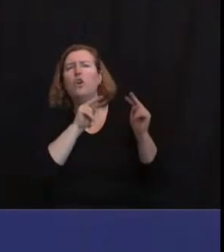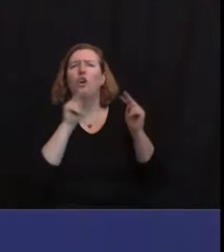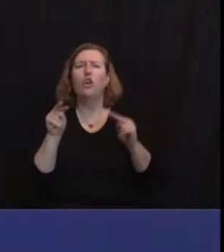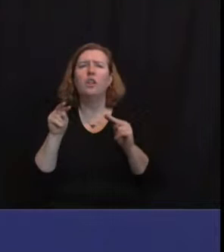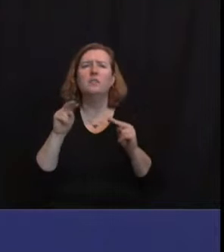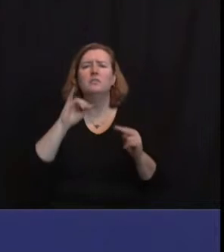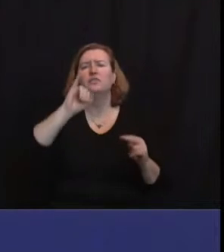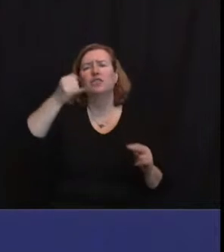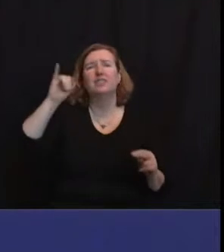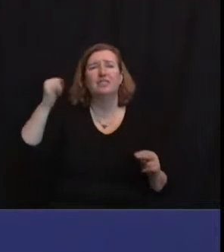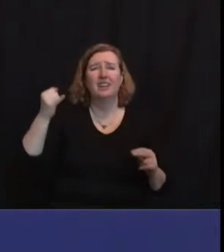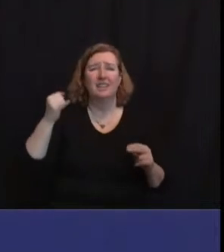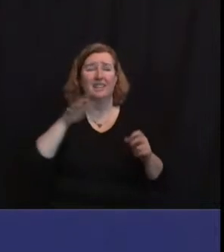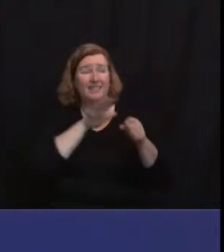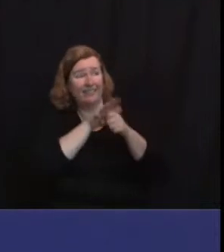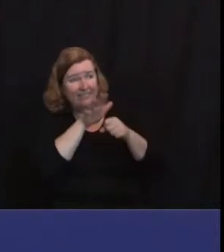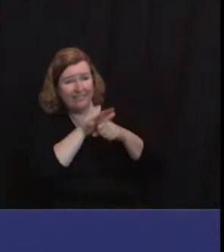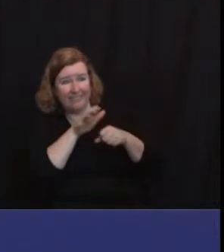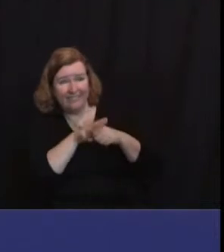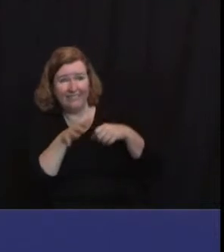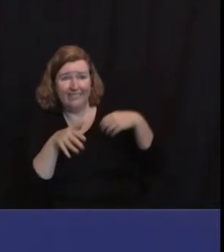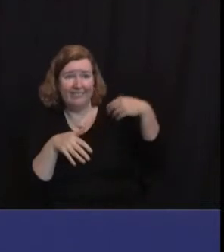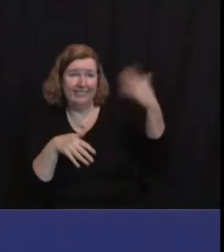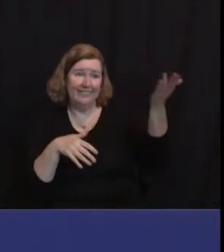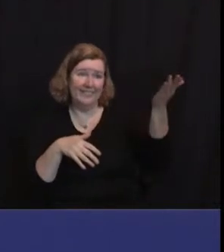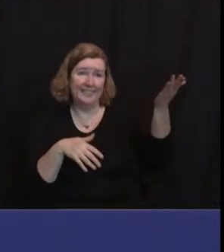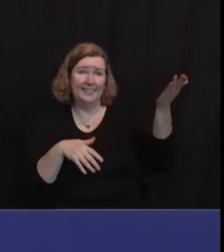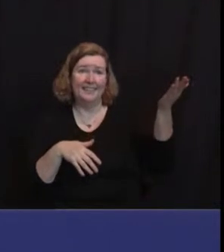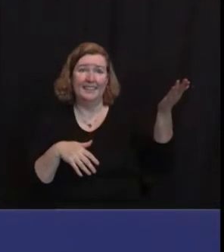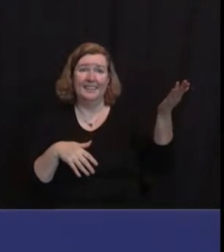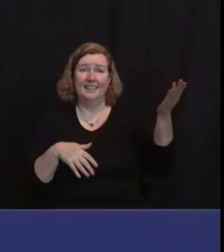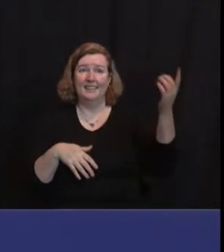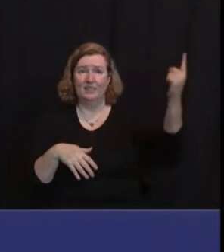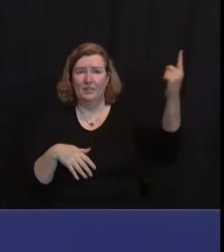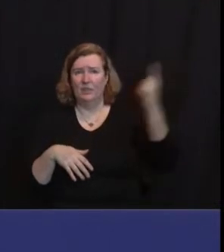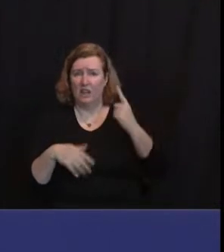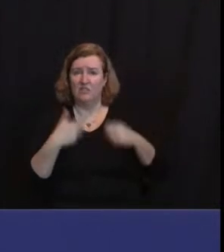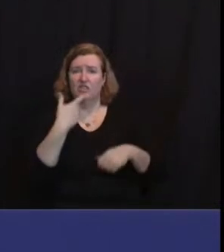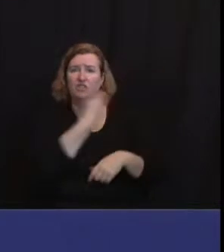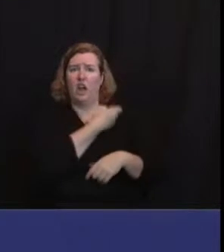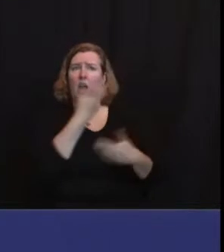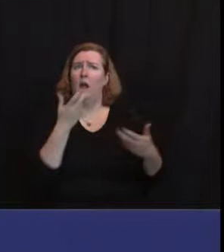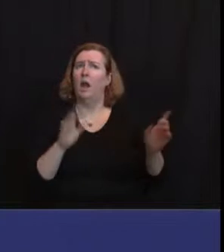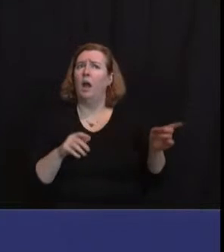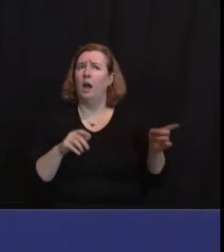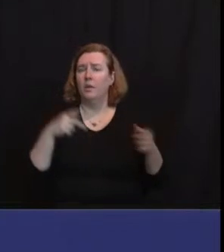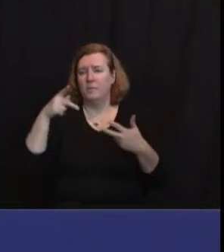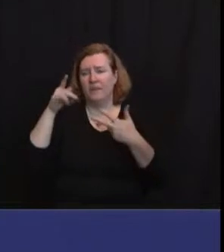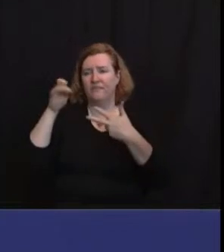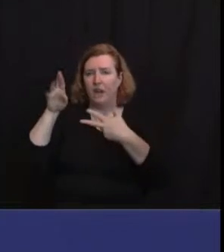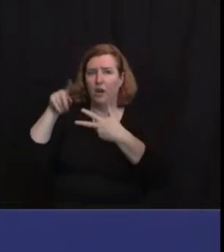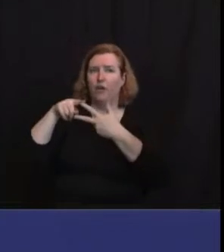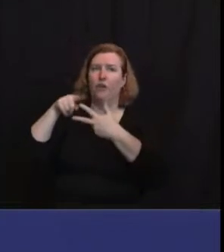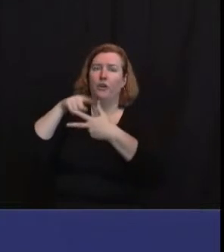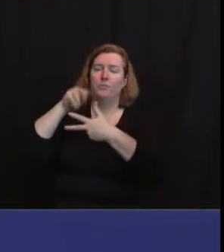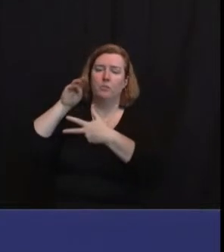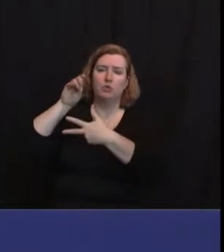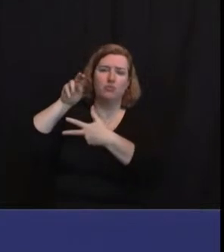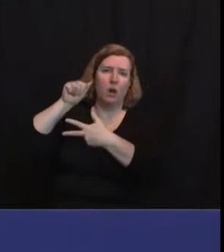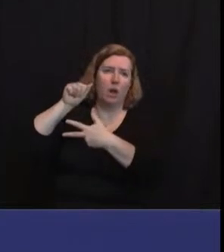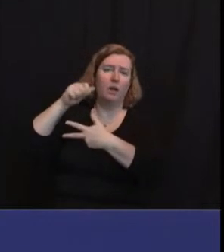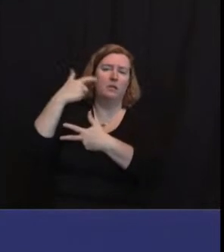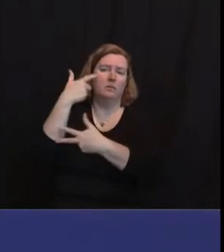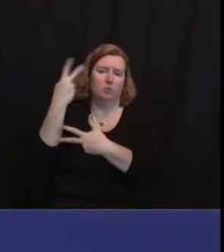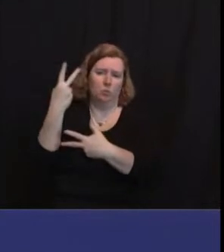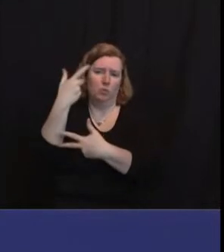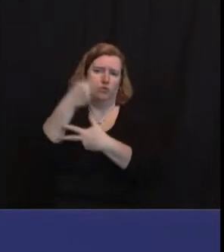projecting versus the 2-shot Moderna, Pfizer, you probably need to get to the 4.7. I've just sort of put in my own